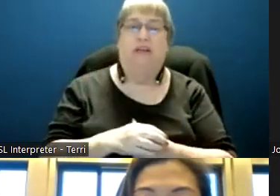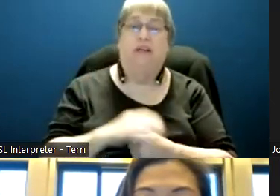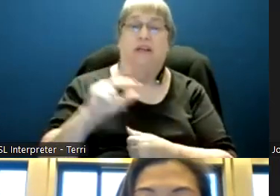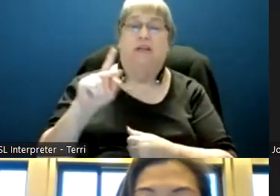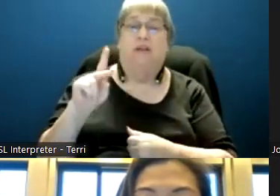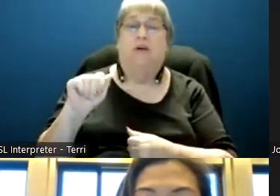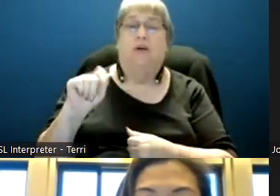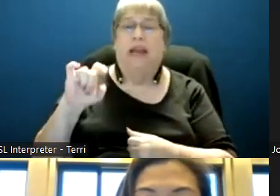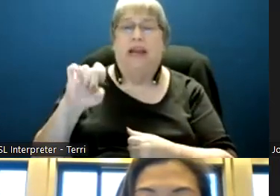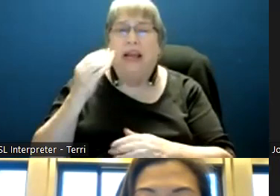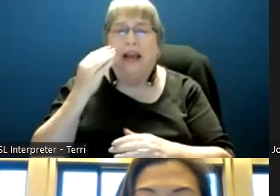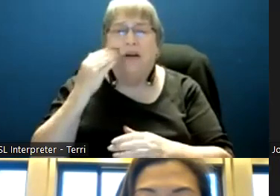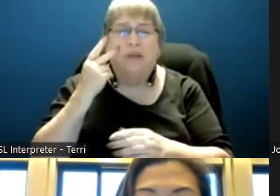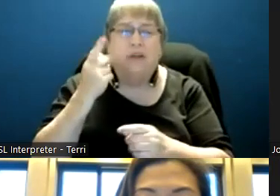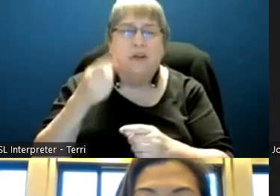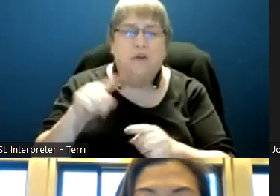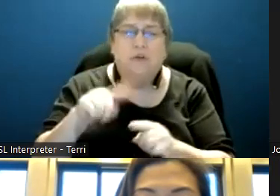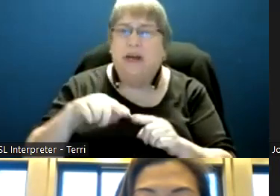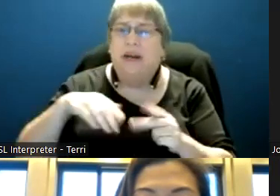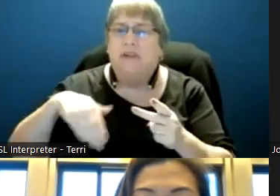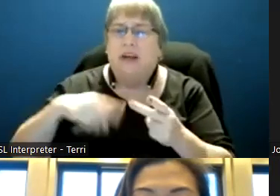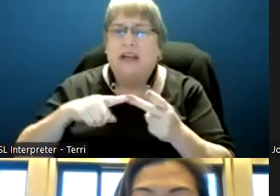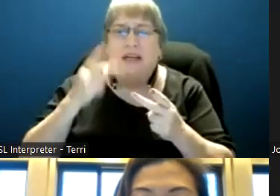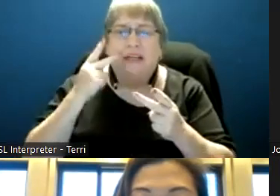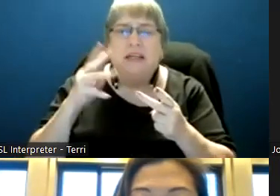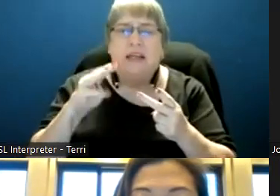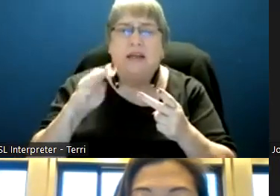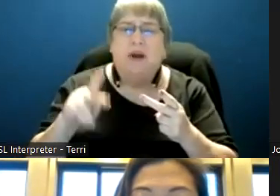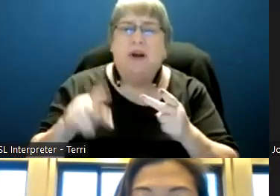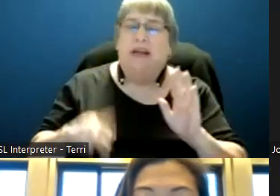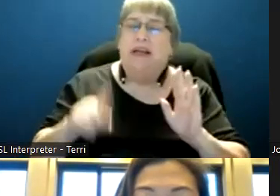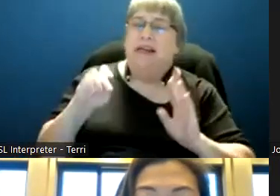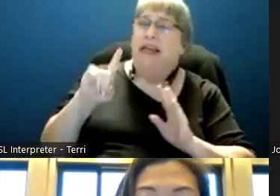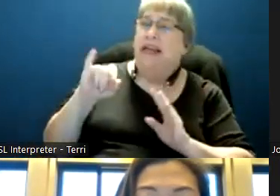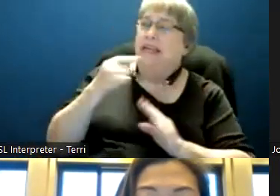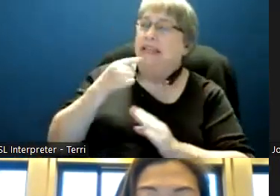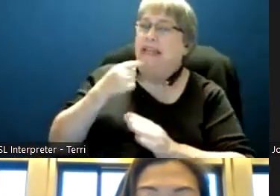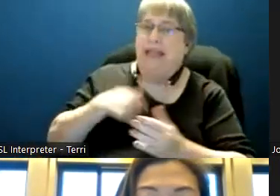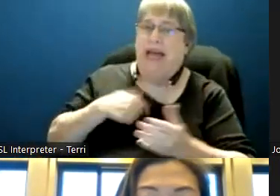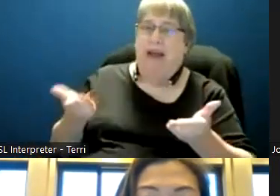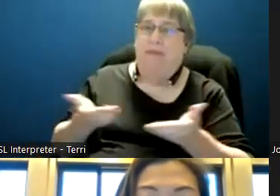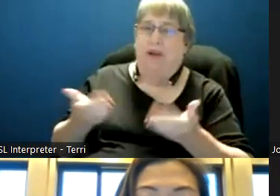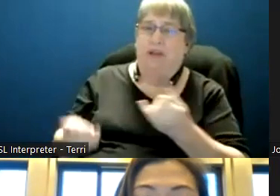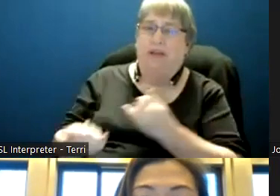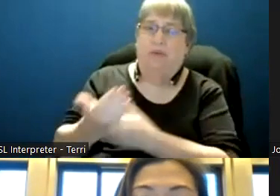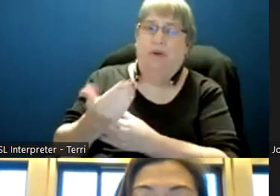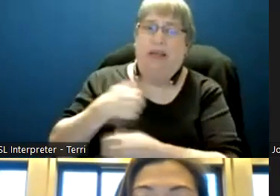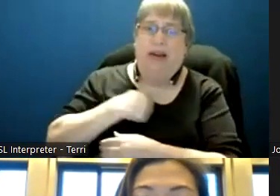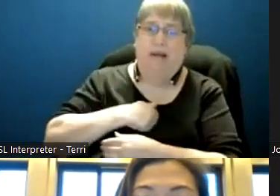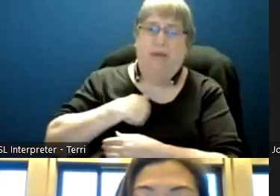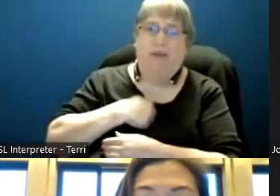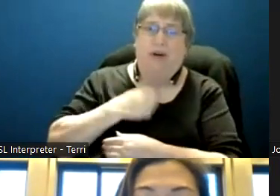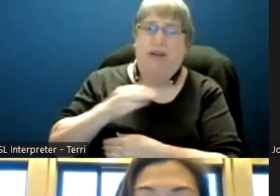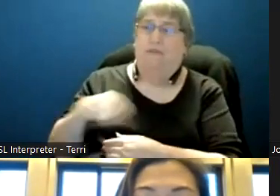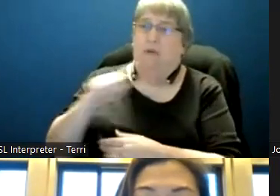know I saw you on, but I didn't see Mark yet. I am here this morning, and I'm sorry to anyone if we got your hopes up